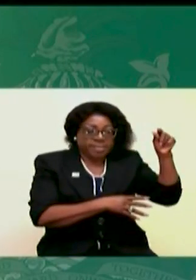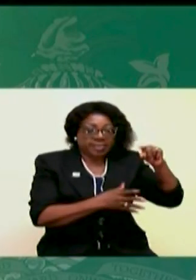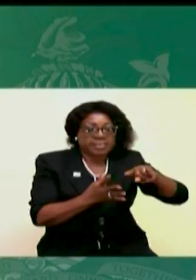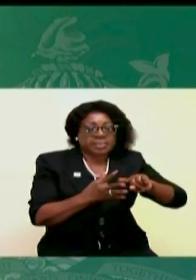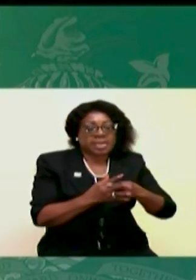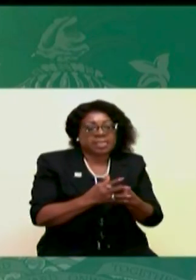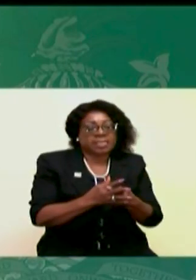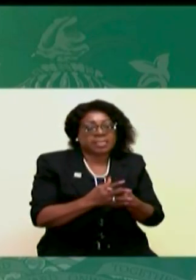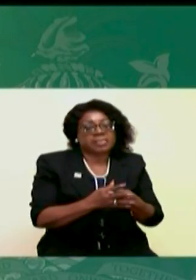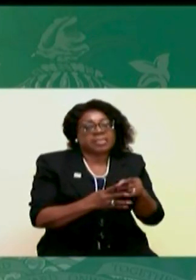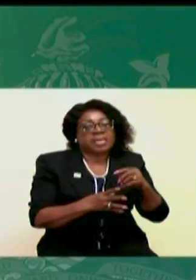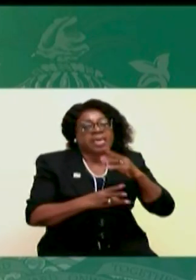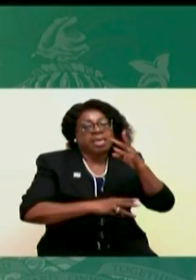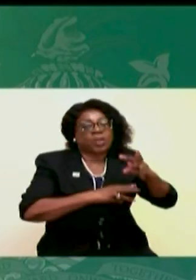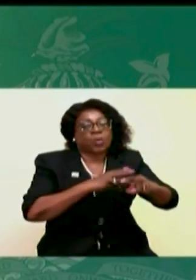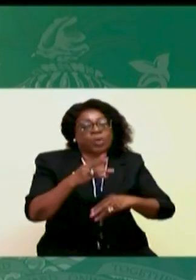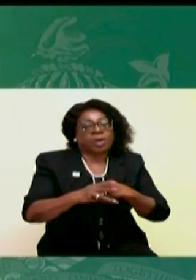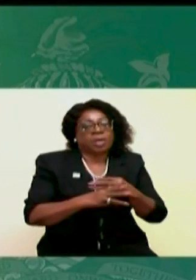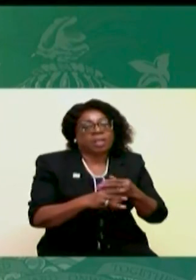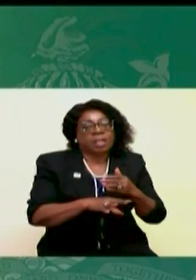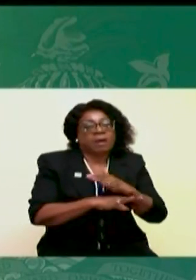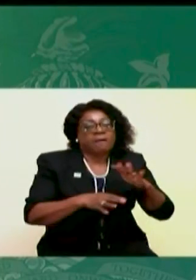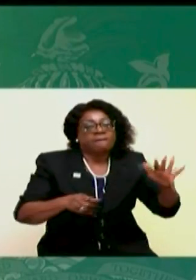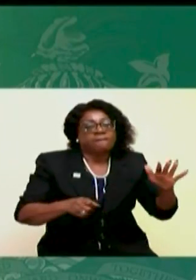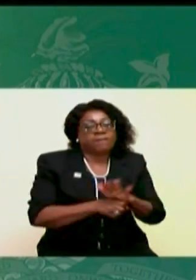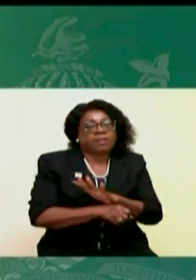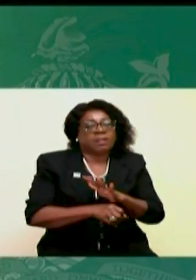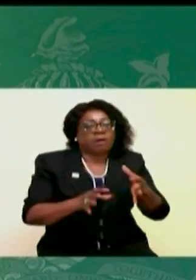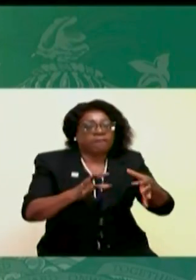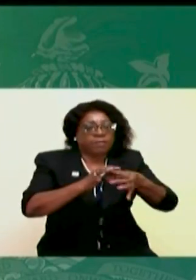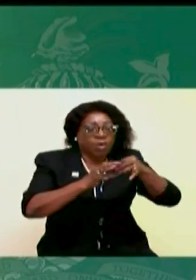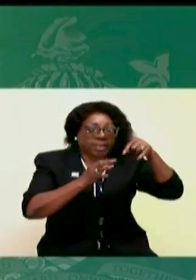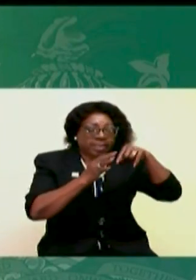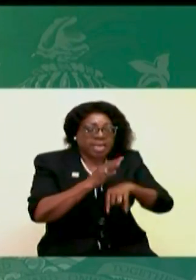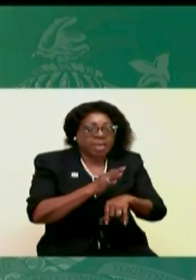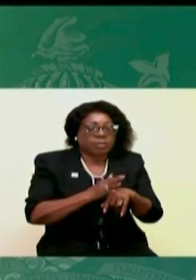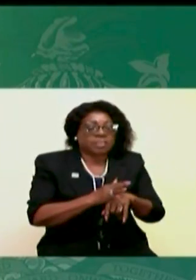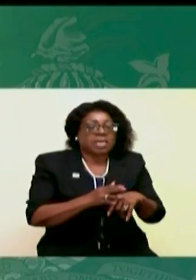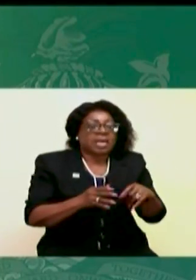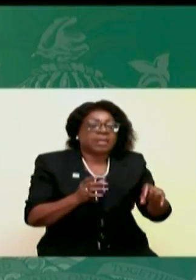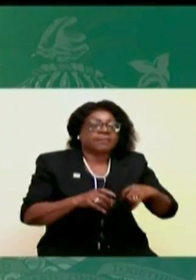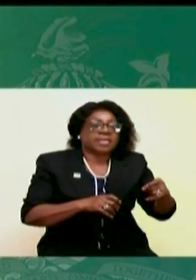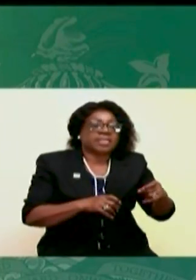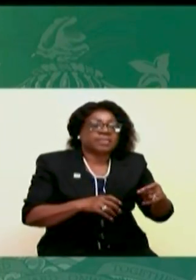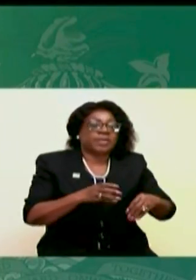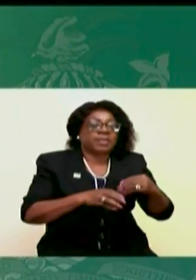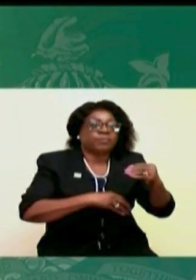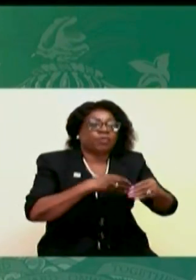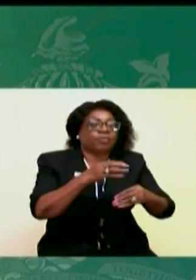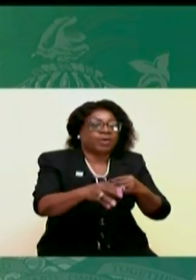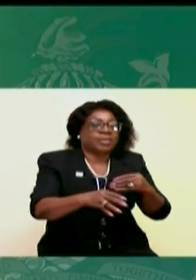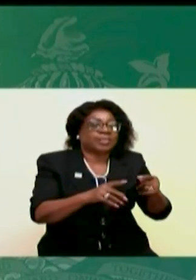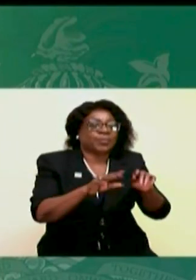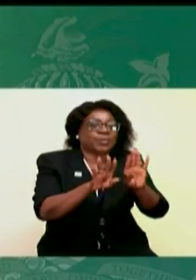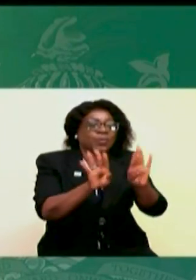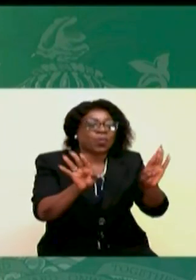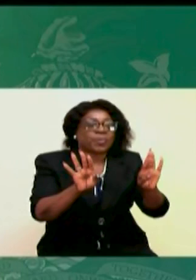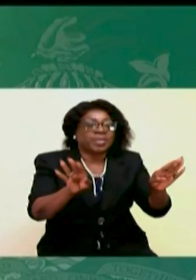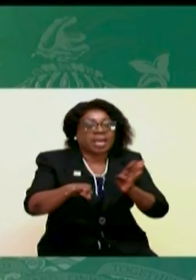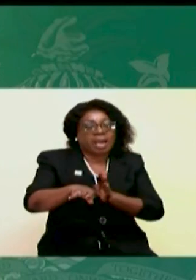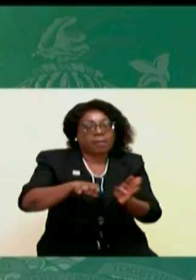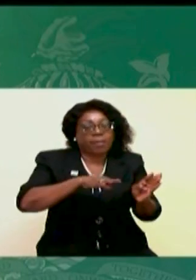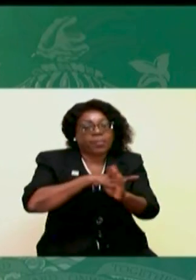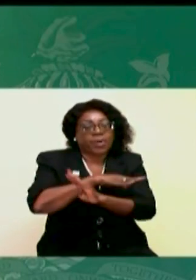administration in a world full of curfews and lockdowns, and has since made progress towards opening our borders